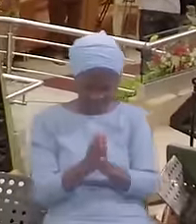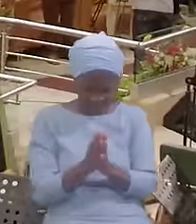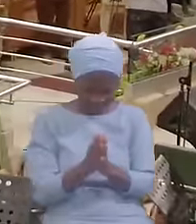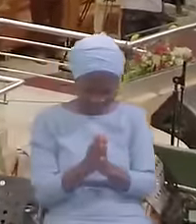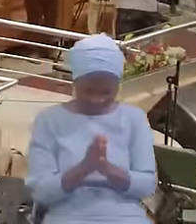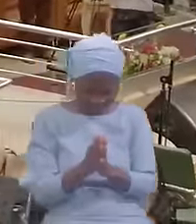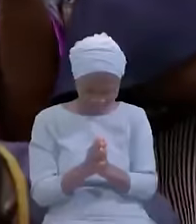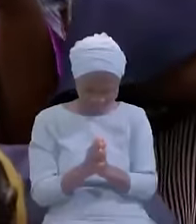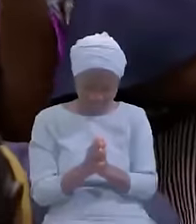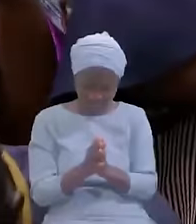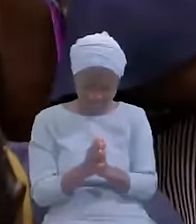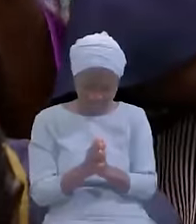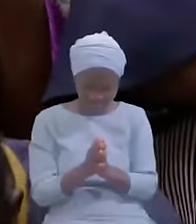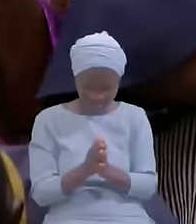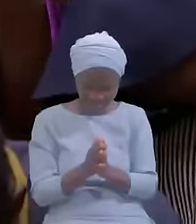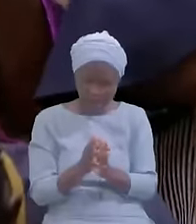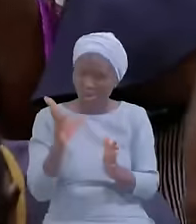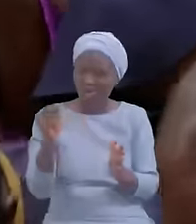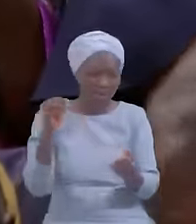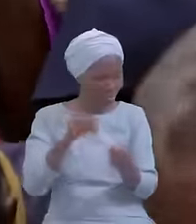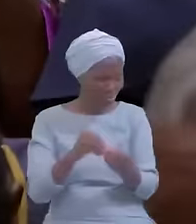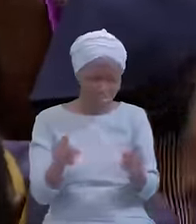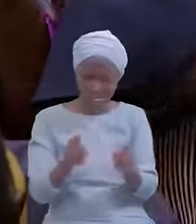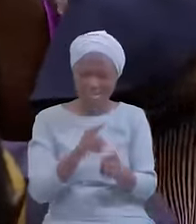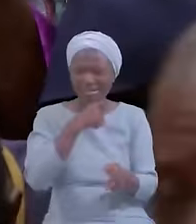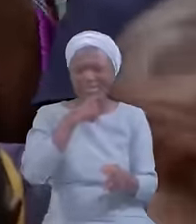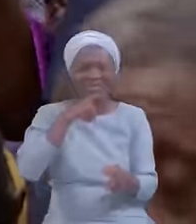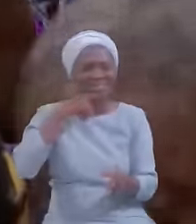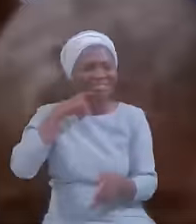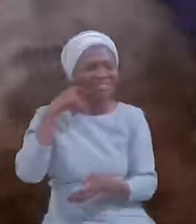No more like a dry rot.